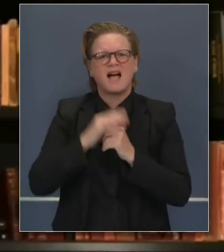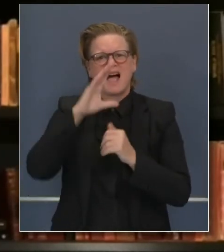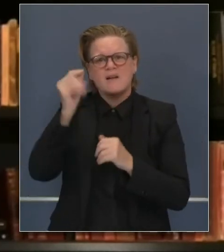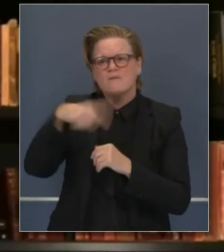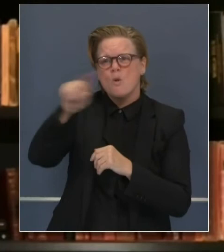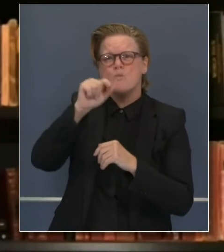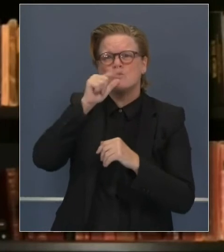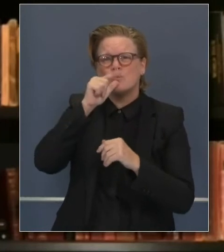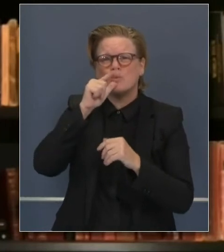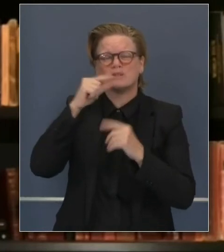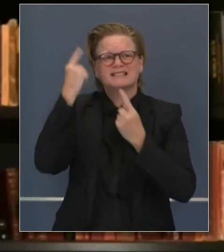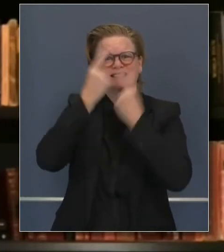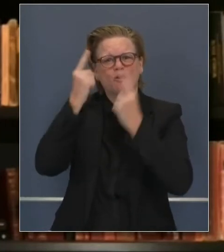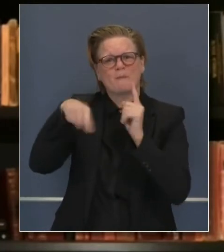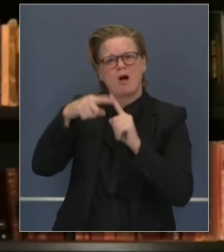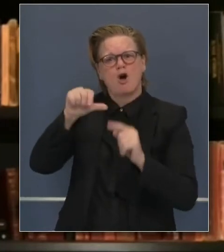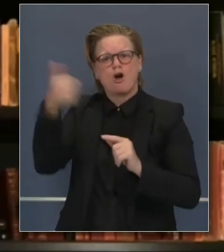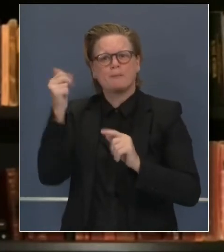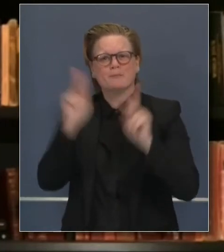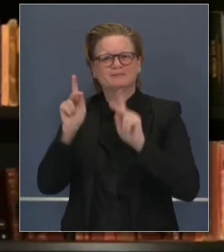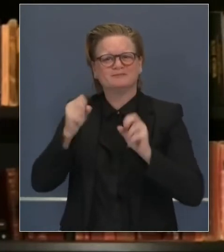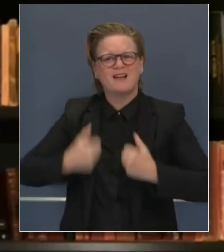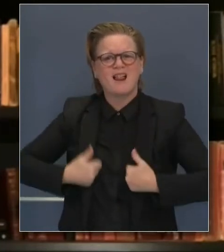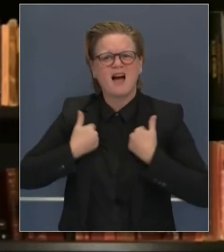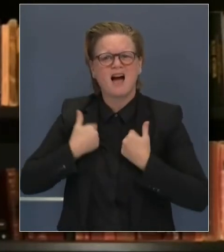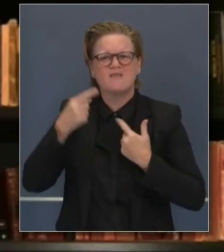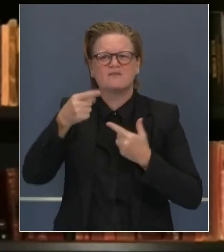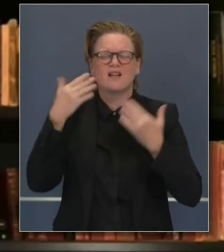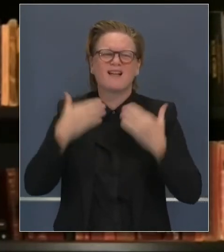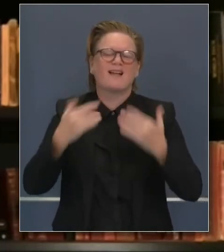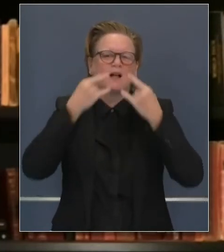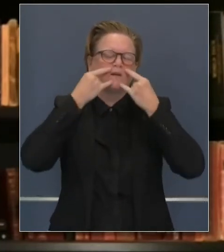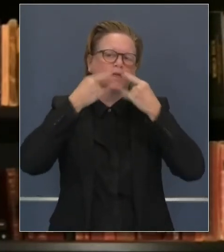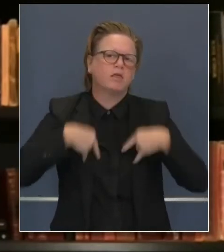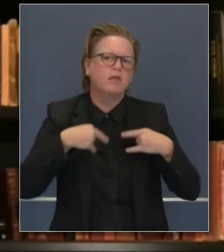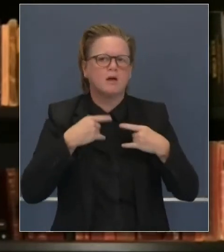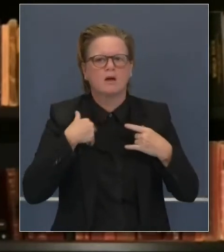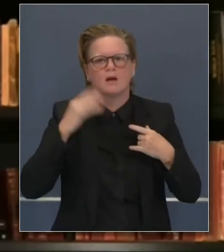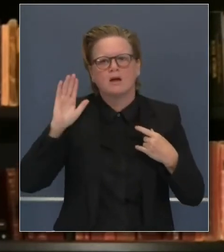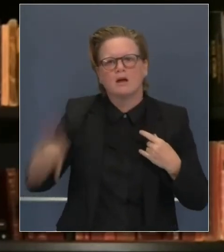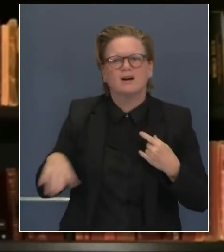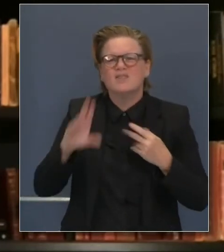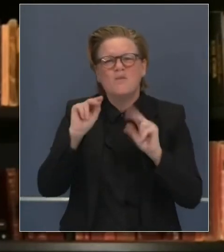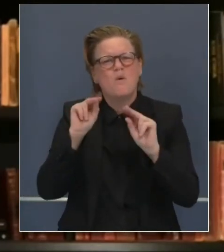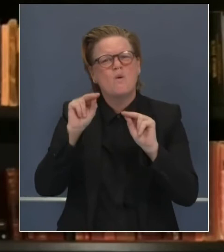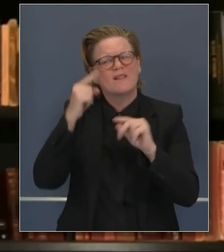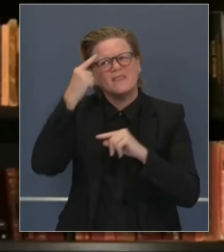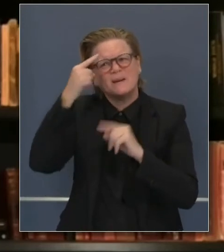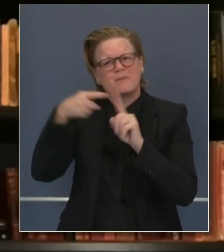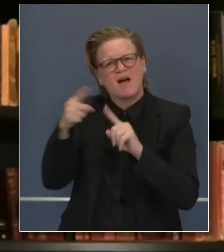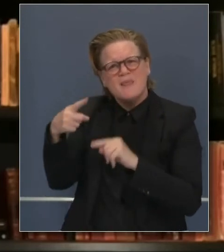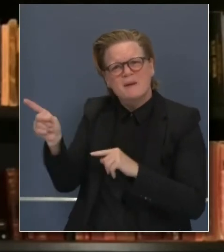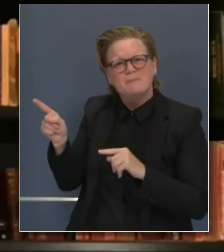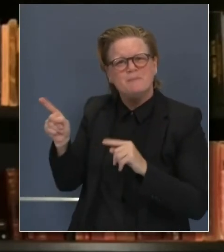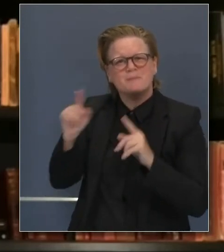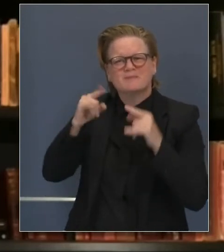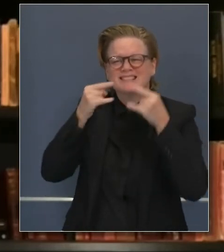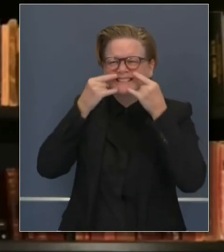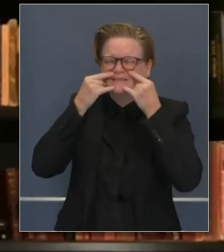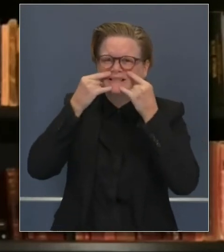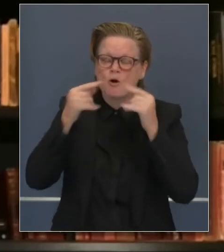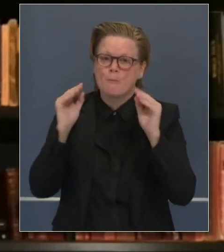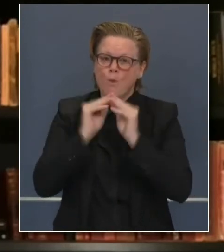balance. Lives will be lost unless we do more than we've ever done. We're being asked, we're being called to do everything